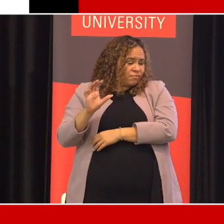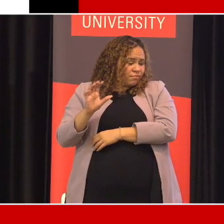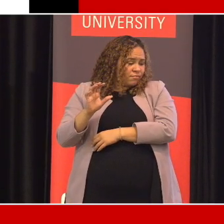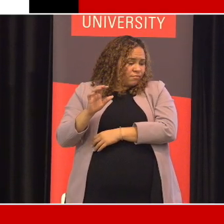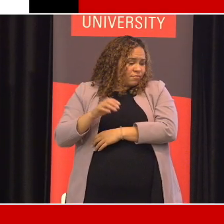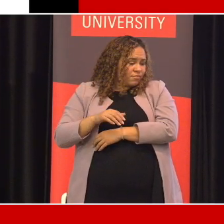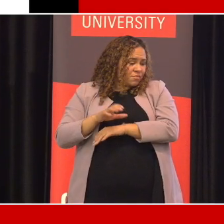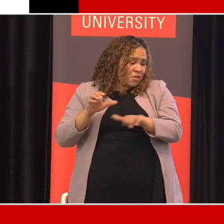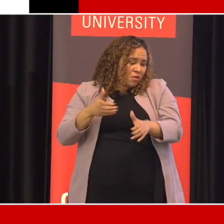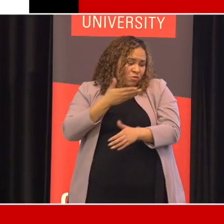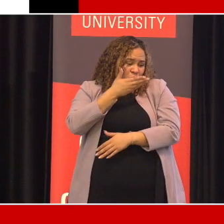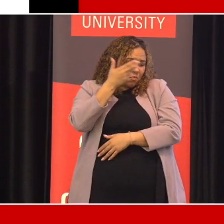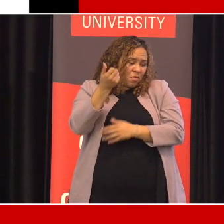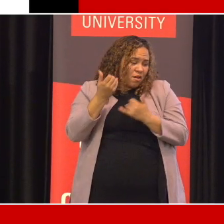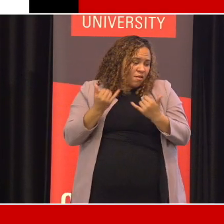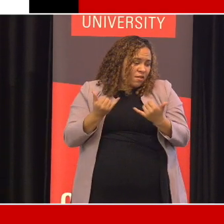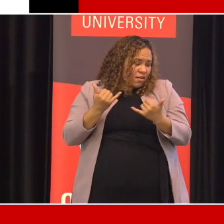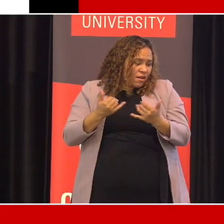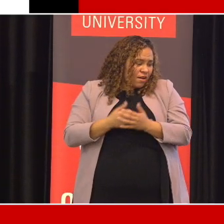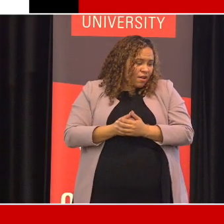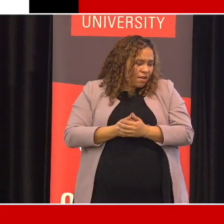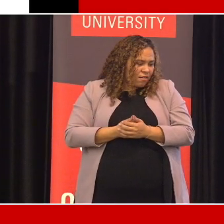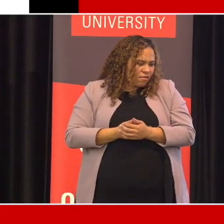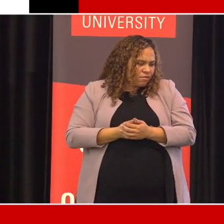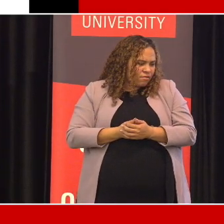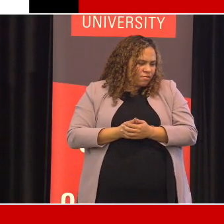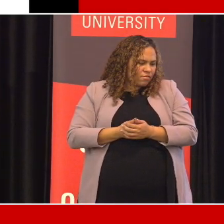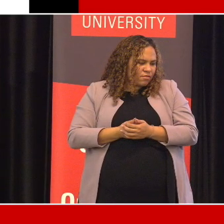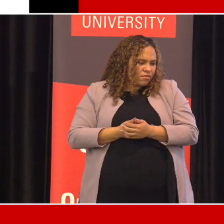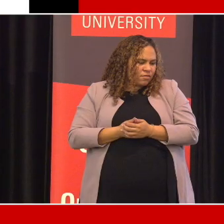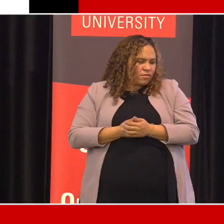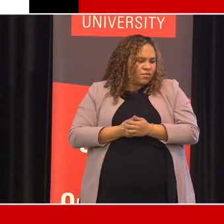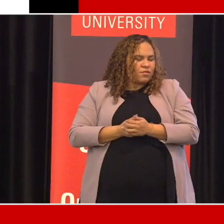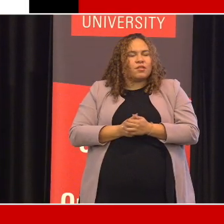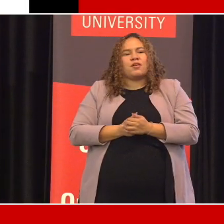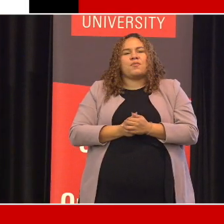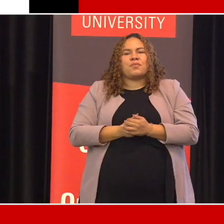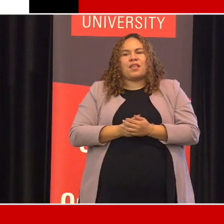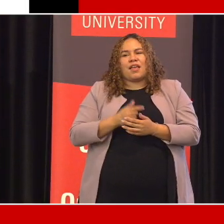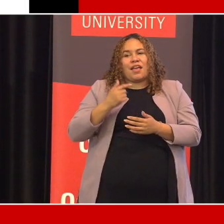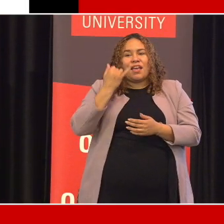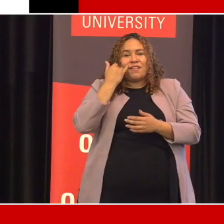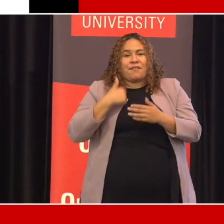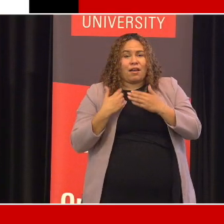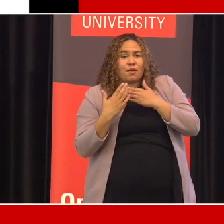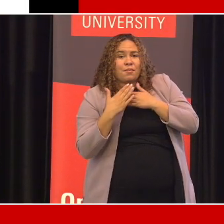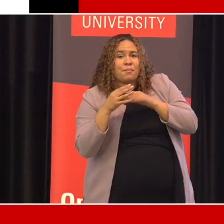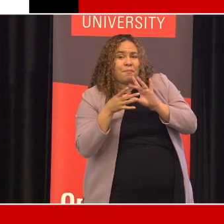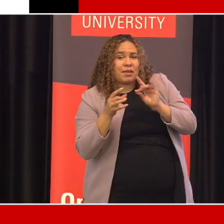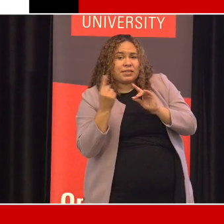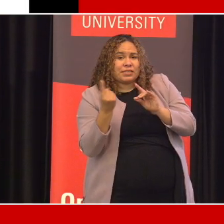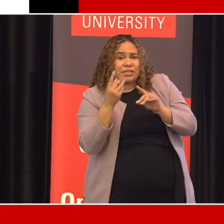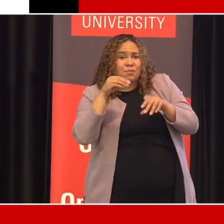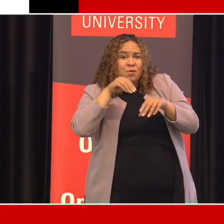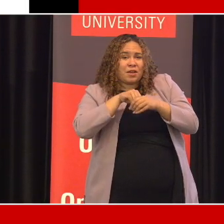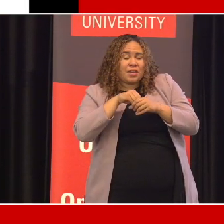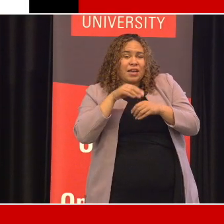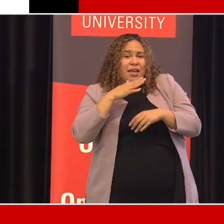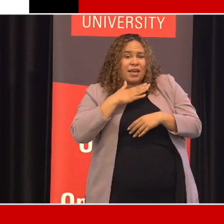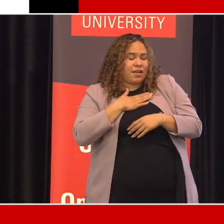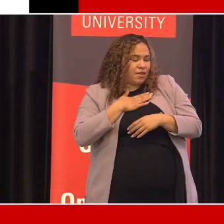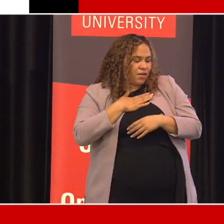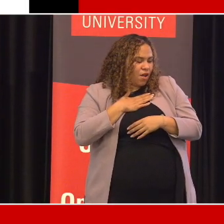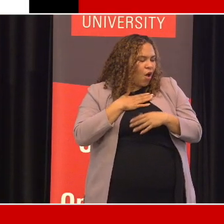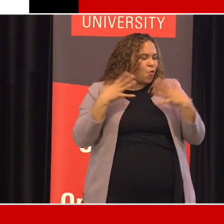It only takes one time to be called out in my presentation before it gets removed. Can you see that says wellness